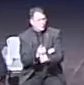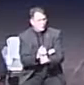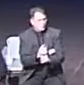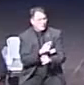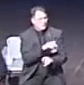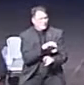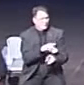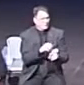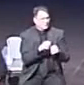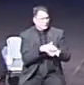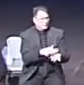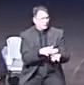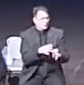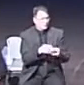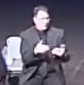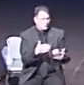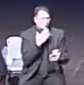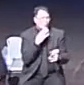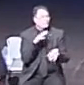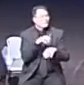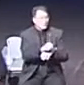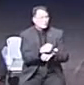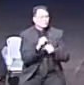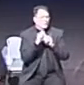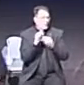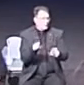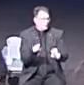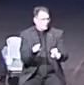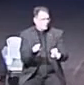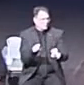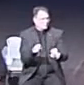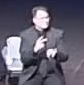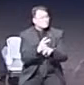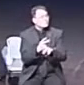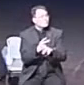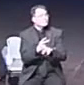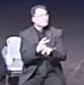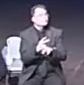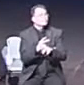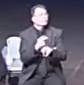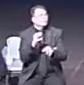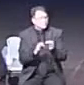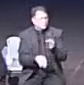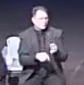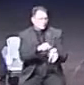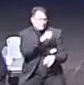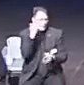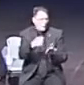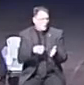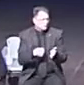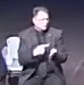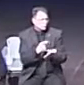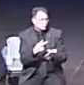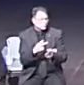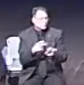live streamed free, it was for those who had booked the show, we were on standby for that. But that caused some challenges. Sometimes